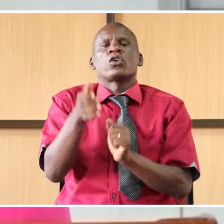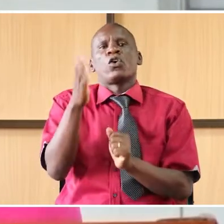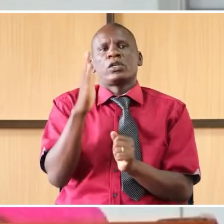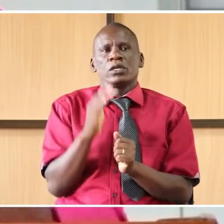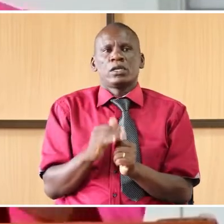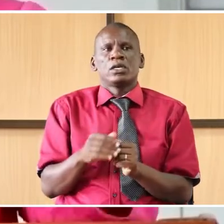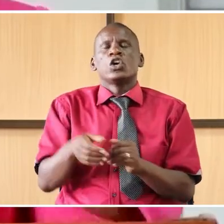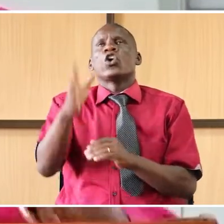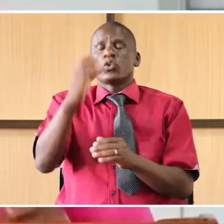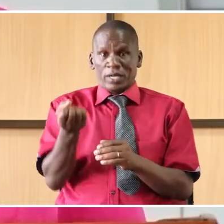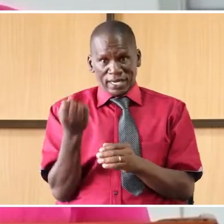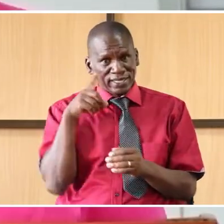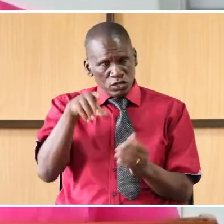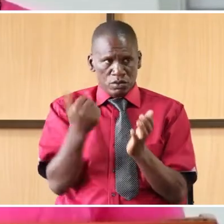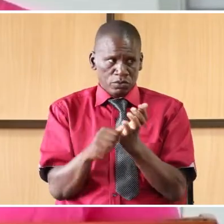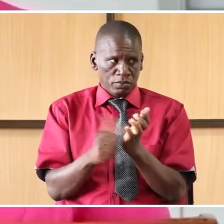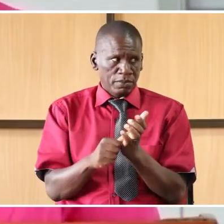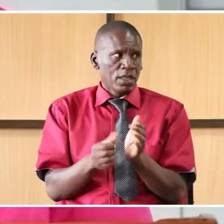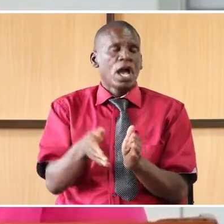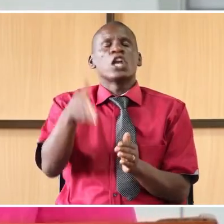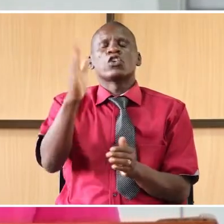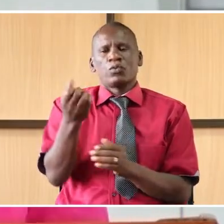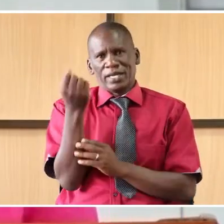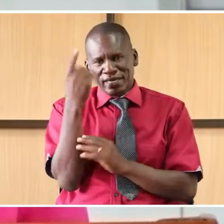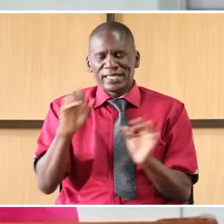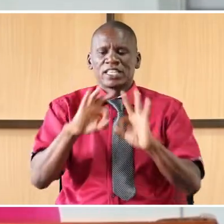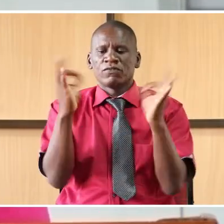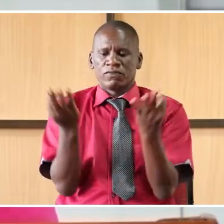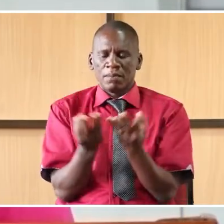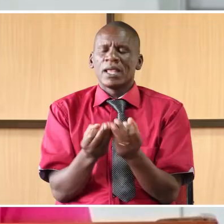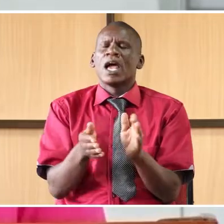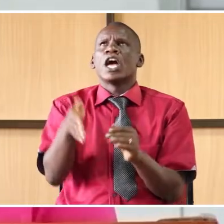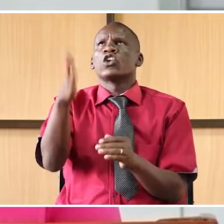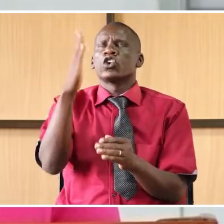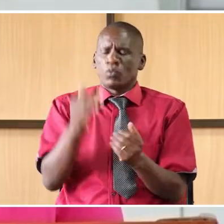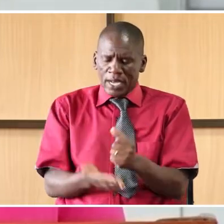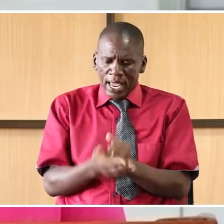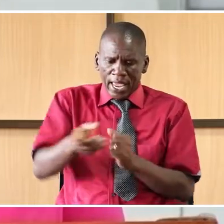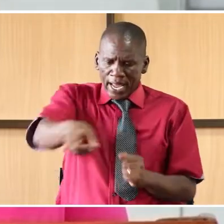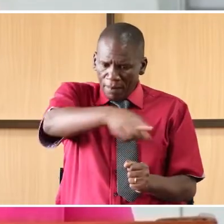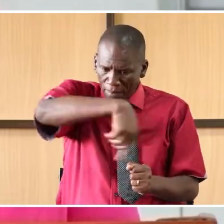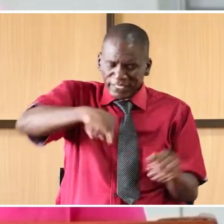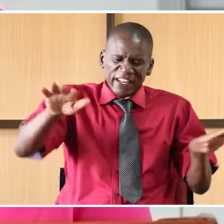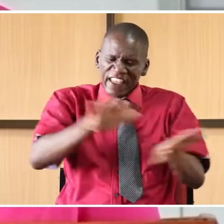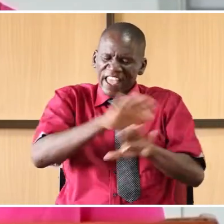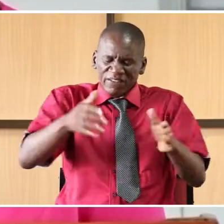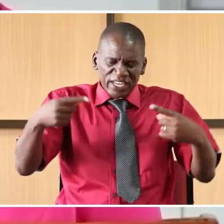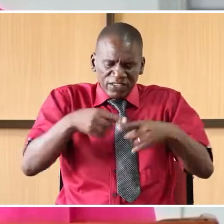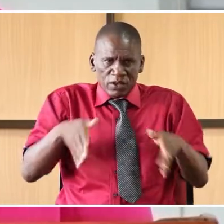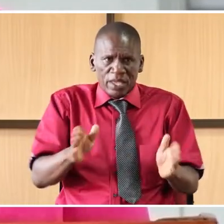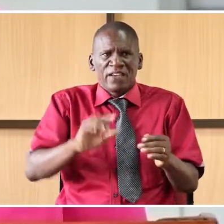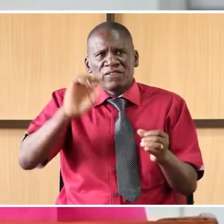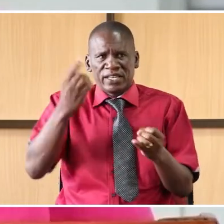Him? Because He will understand your problems. He will understand the family. He will help us in every way.